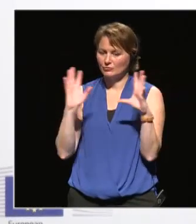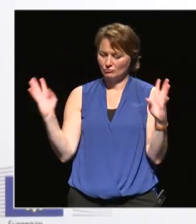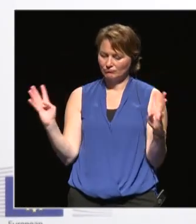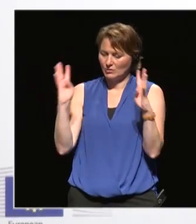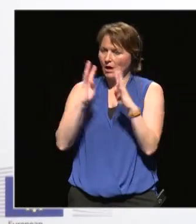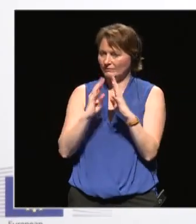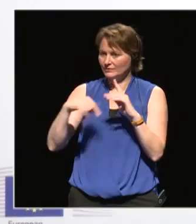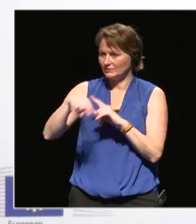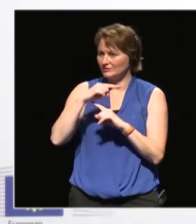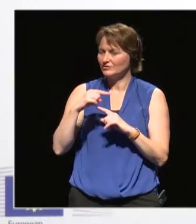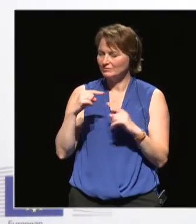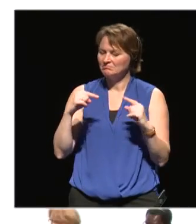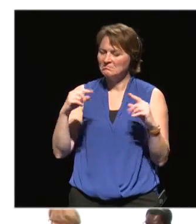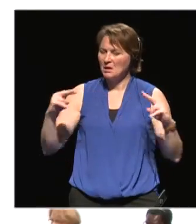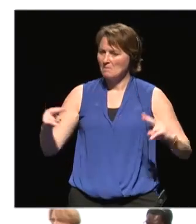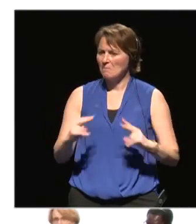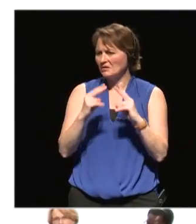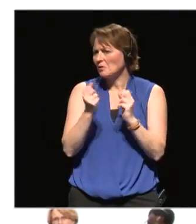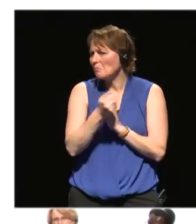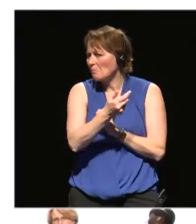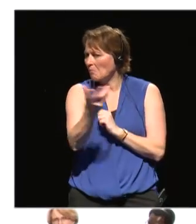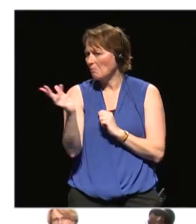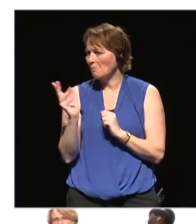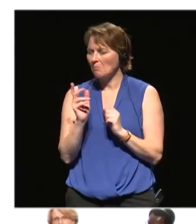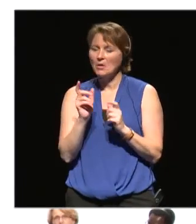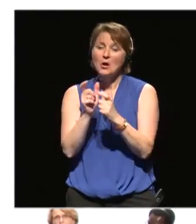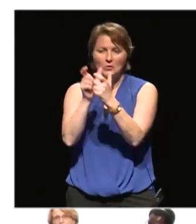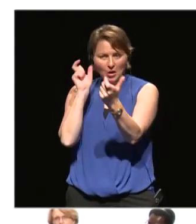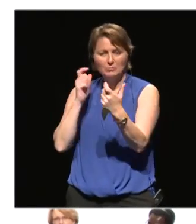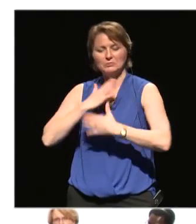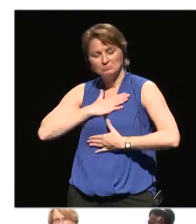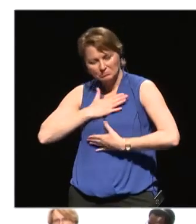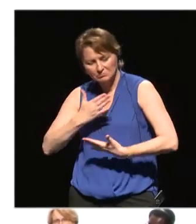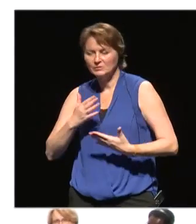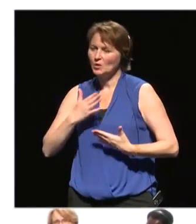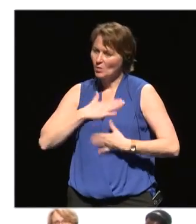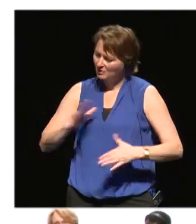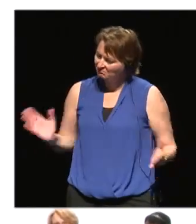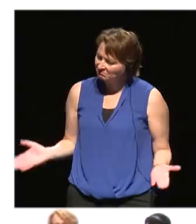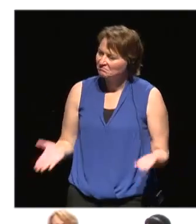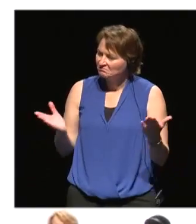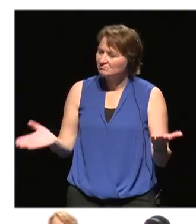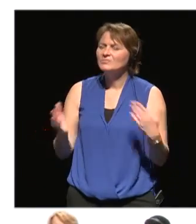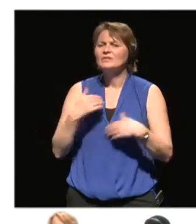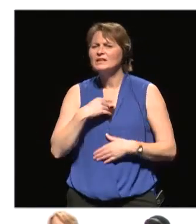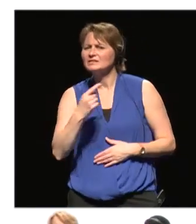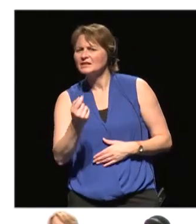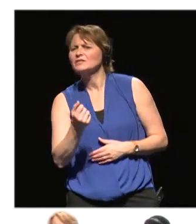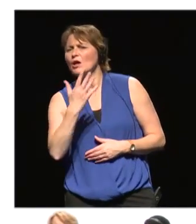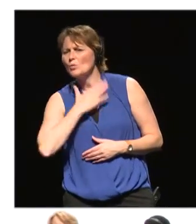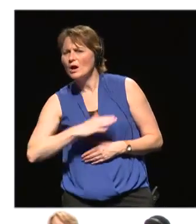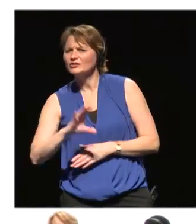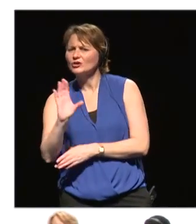of companies that wanted to mobilize, were asking for carbon pricing and